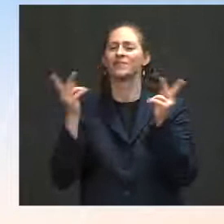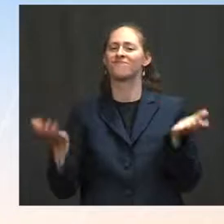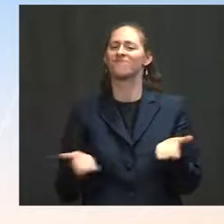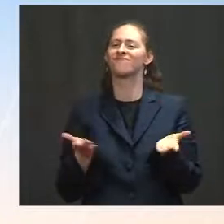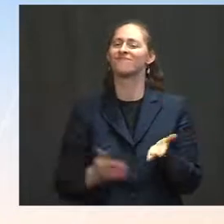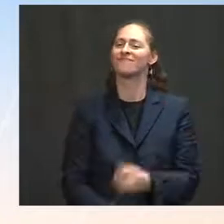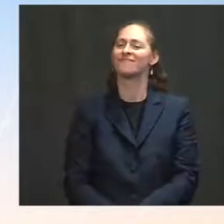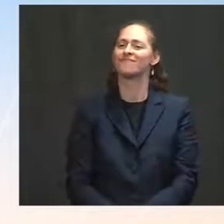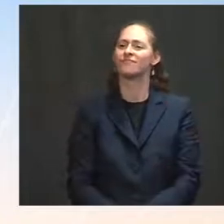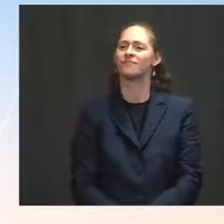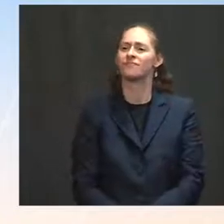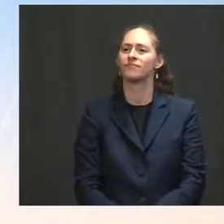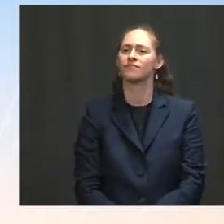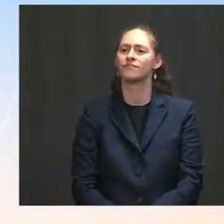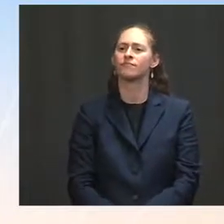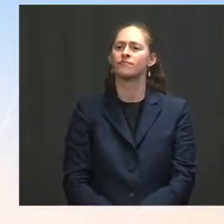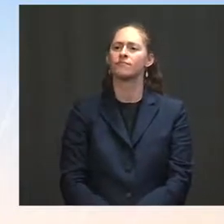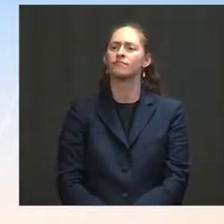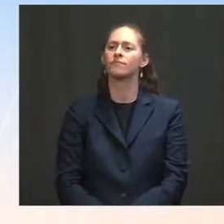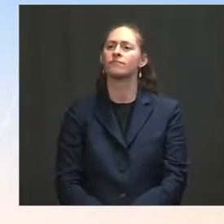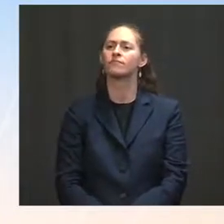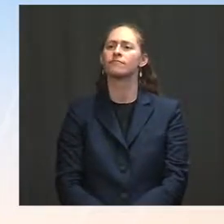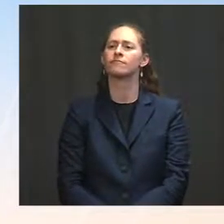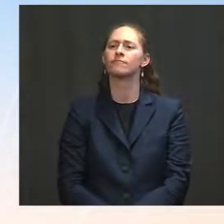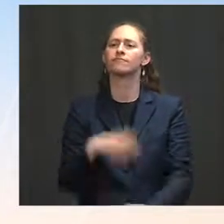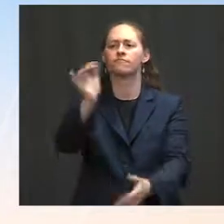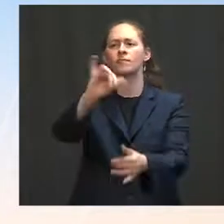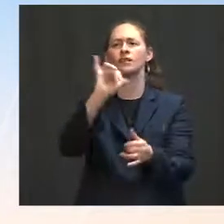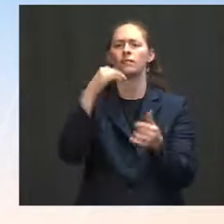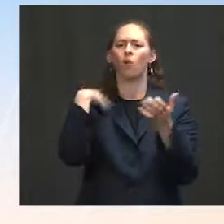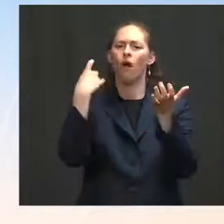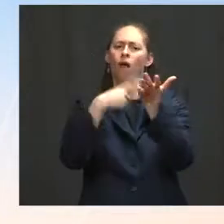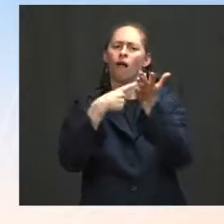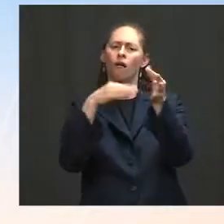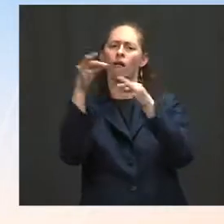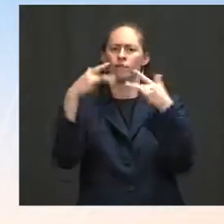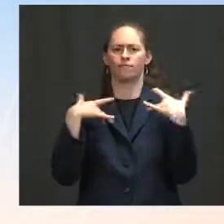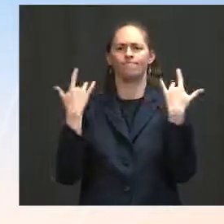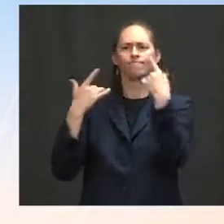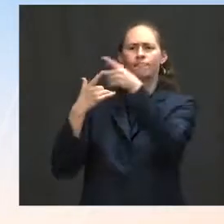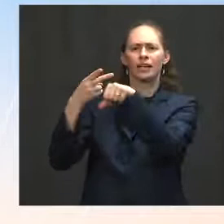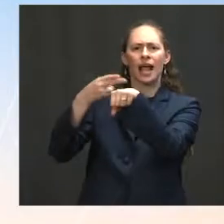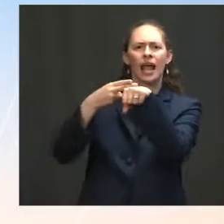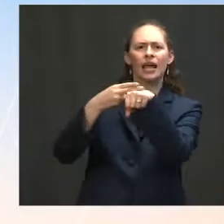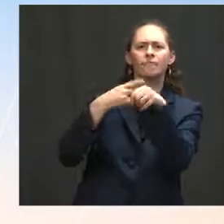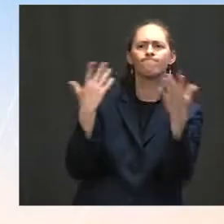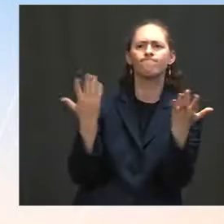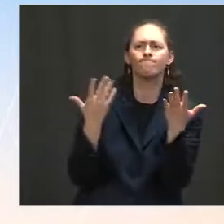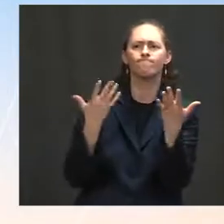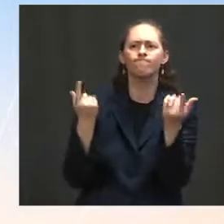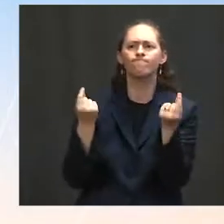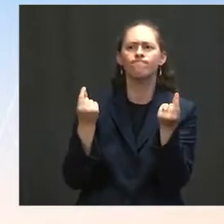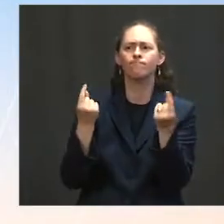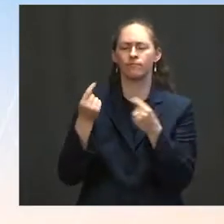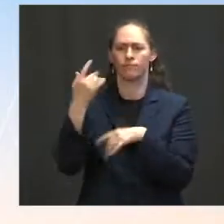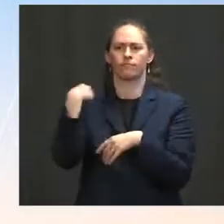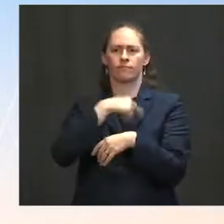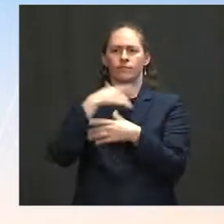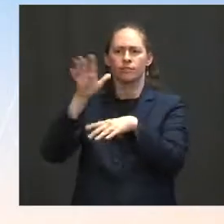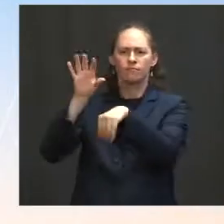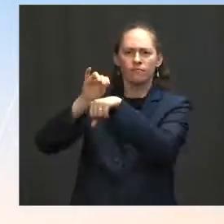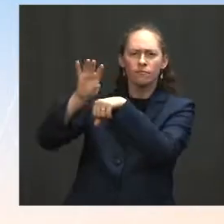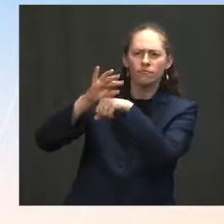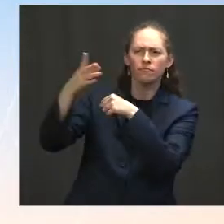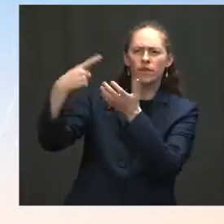you on our work in Haiti. The United States remains engaged and in close consultations with our Haitian and international partners